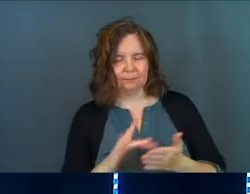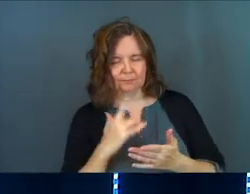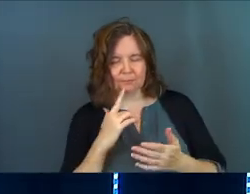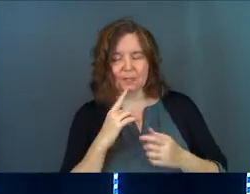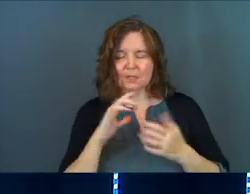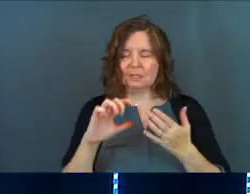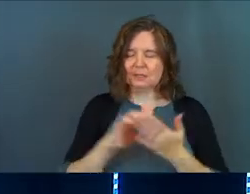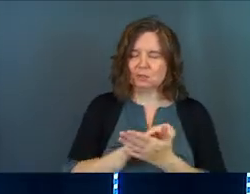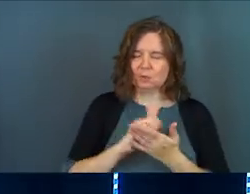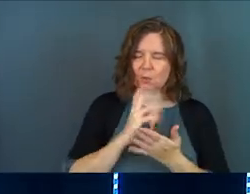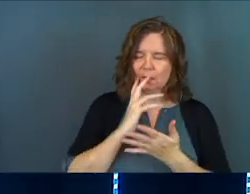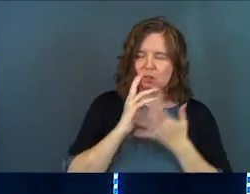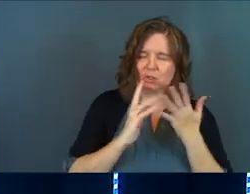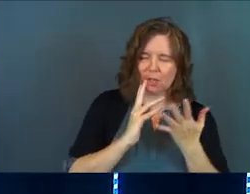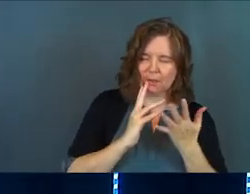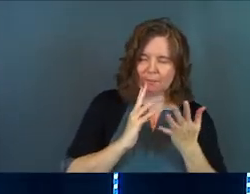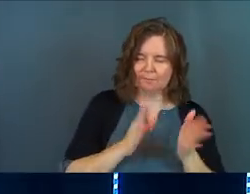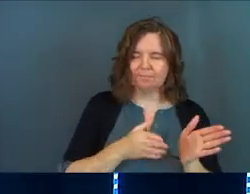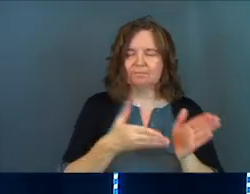Destroy the shame.